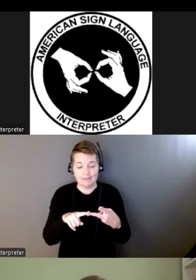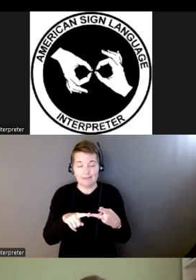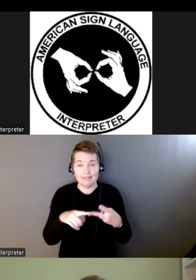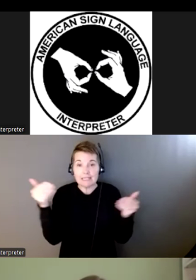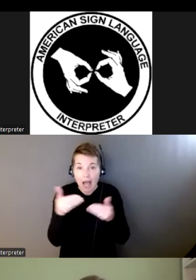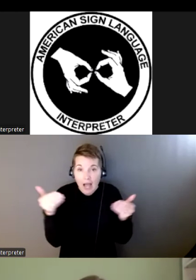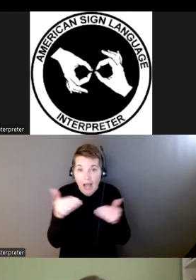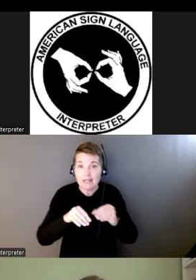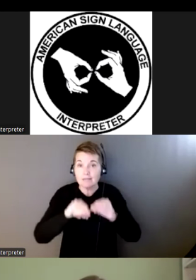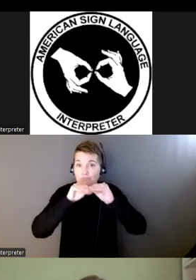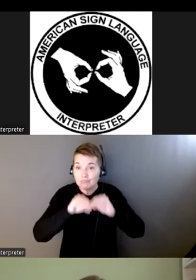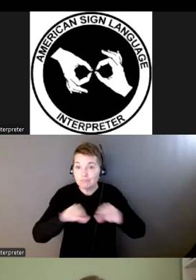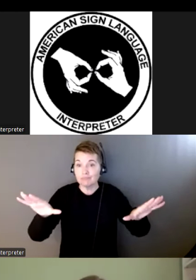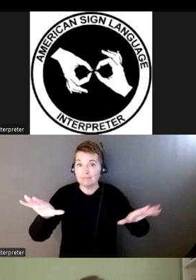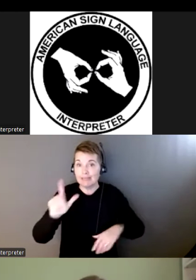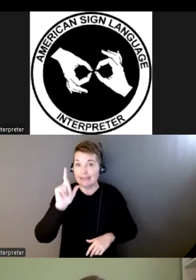slides. So